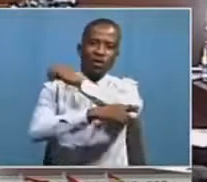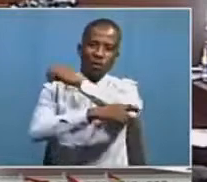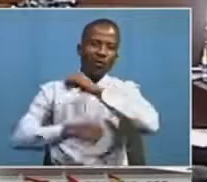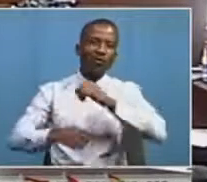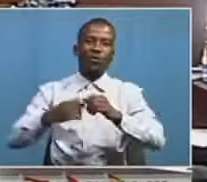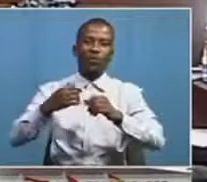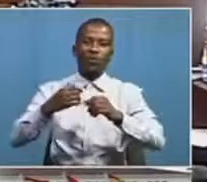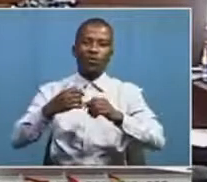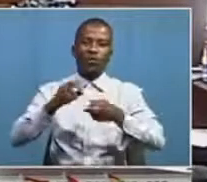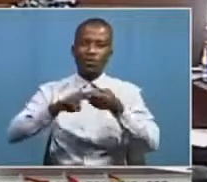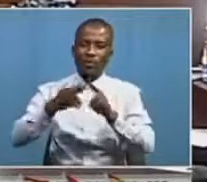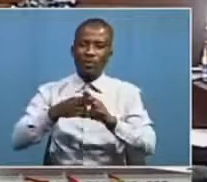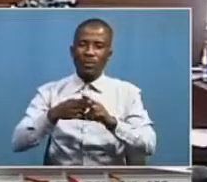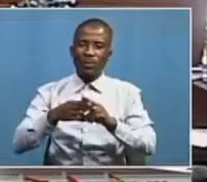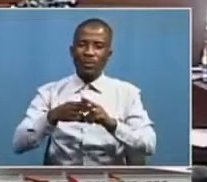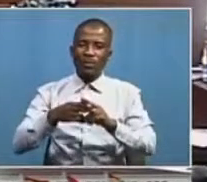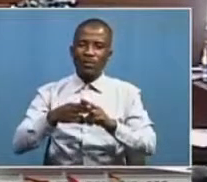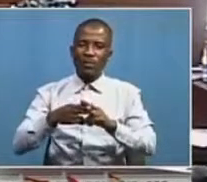errors